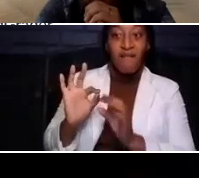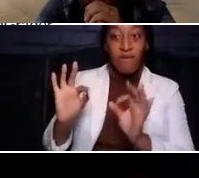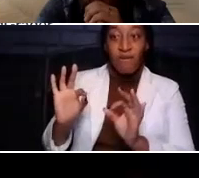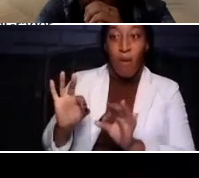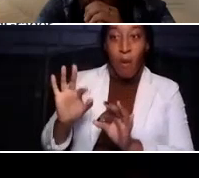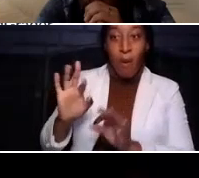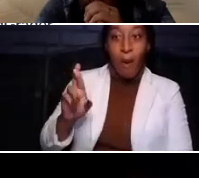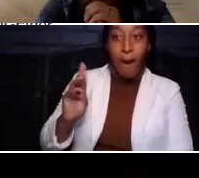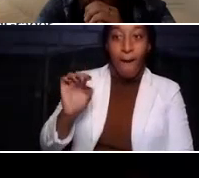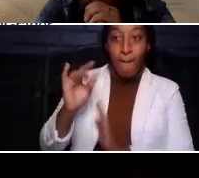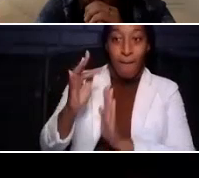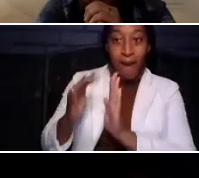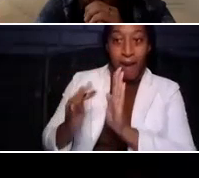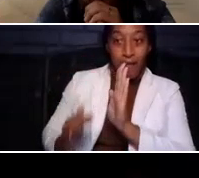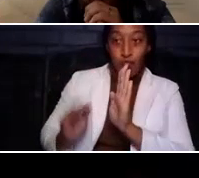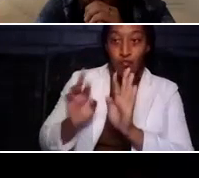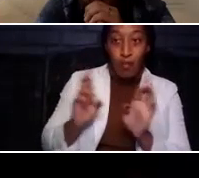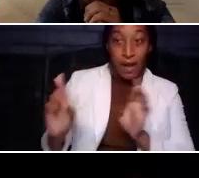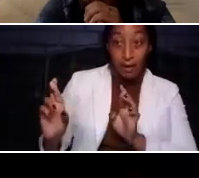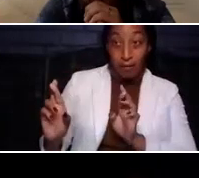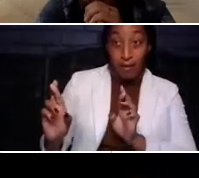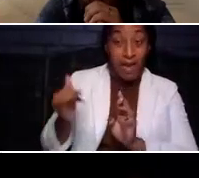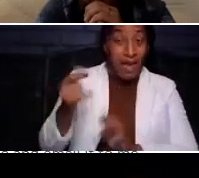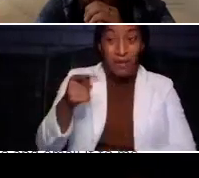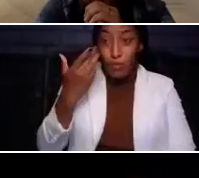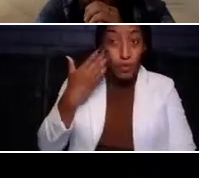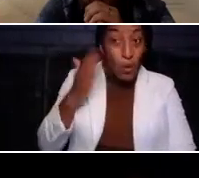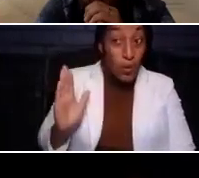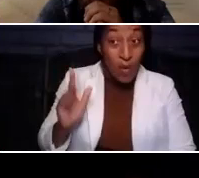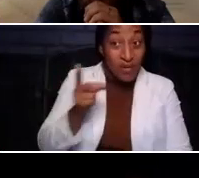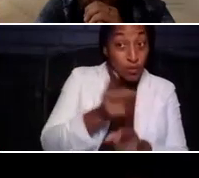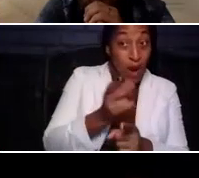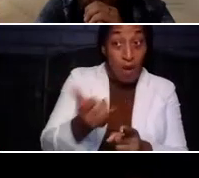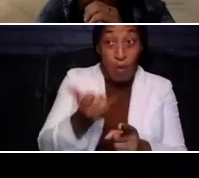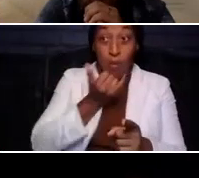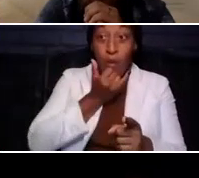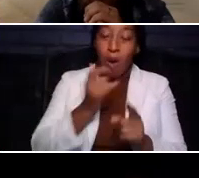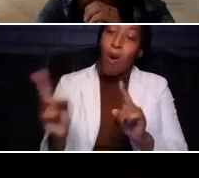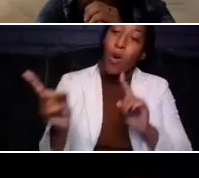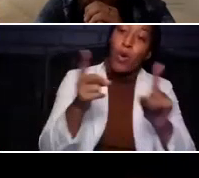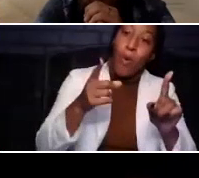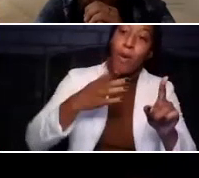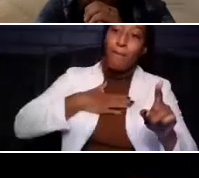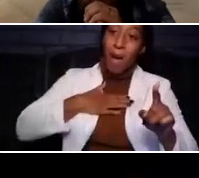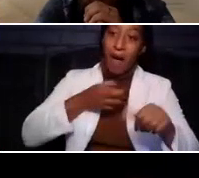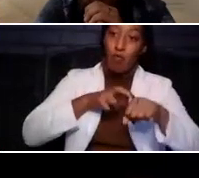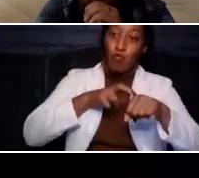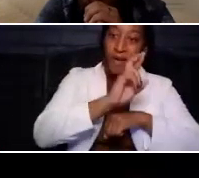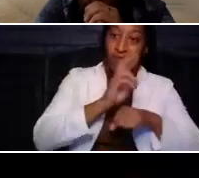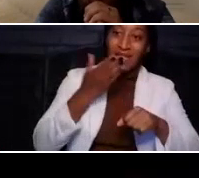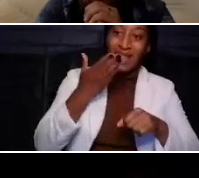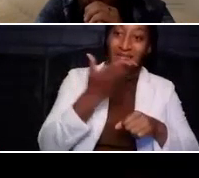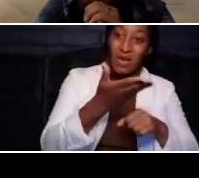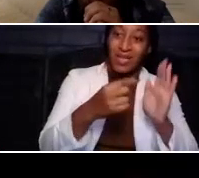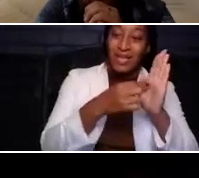you can go to one of the references that I have in the project details and check it out, okay? There's